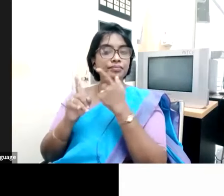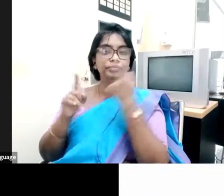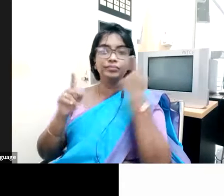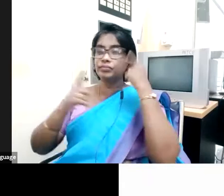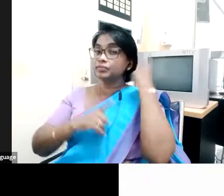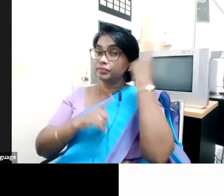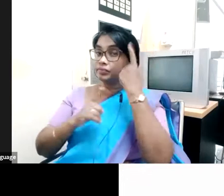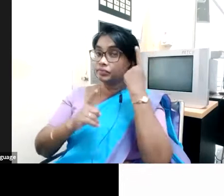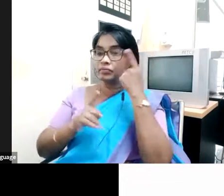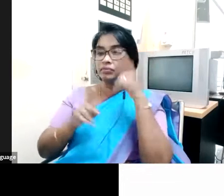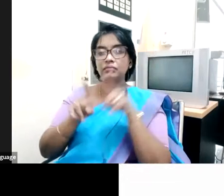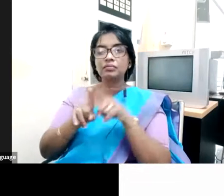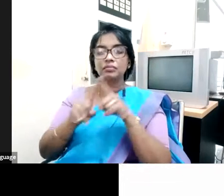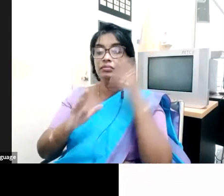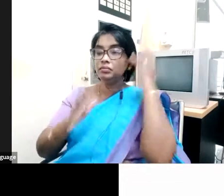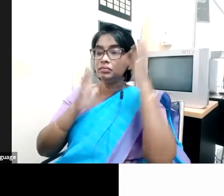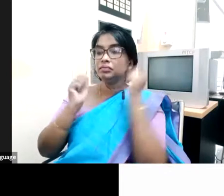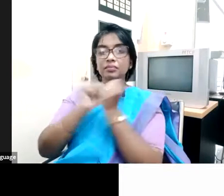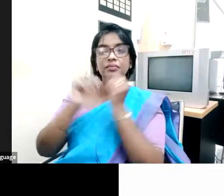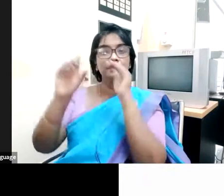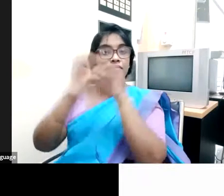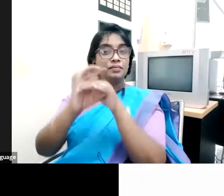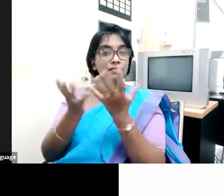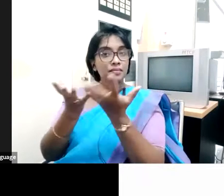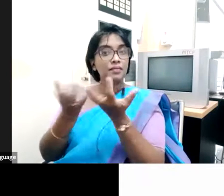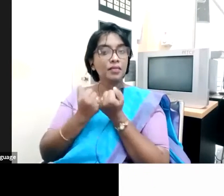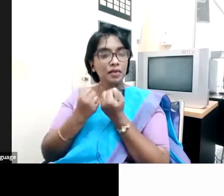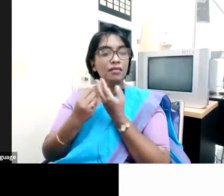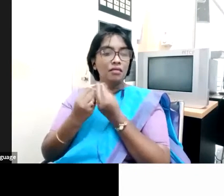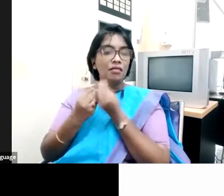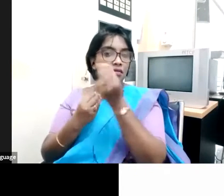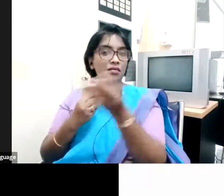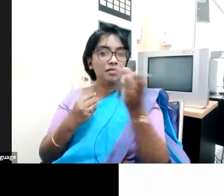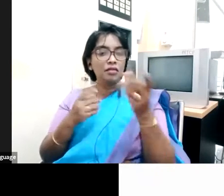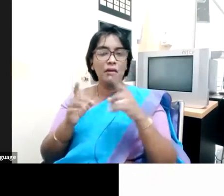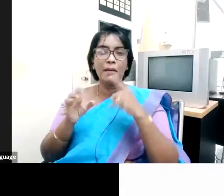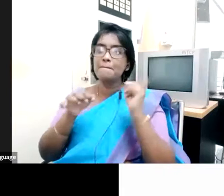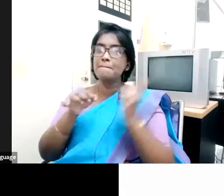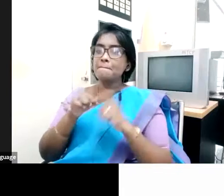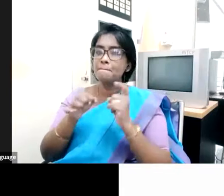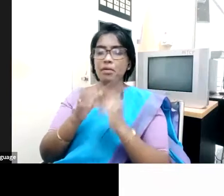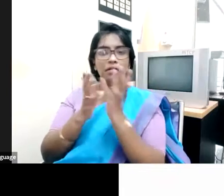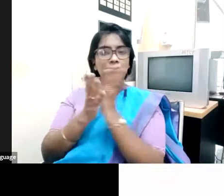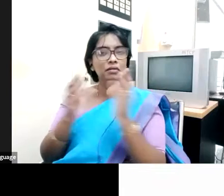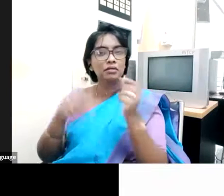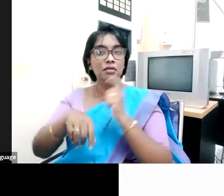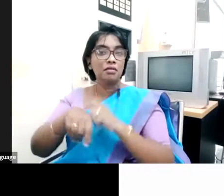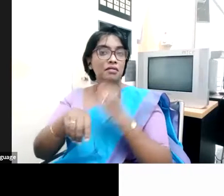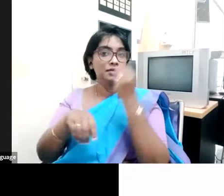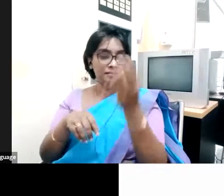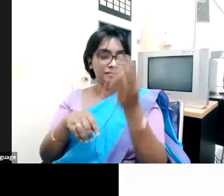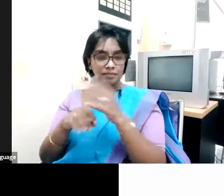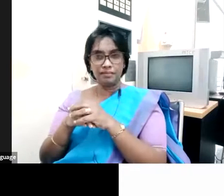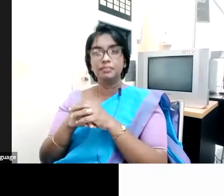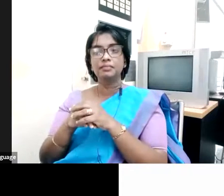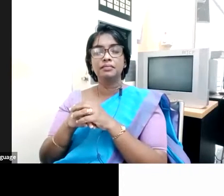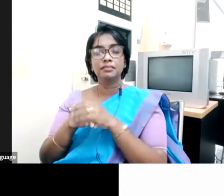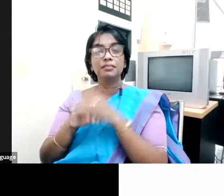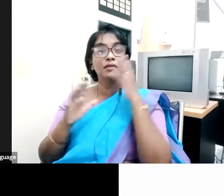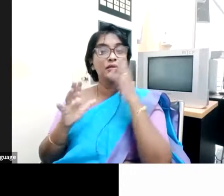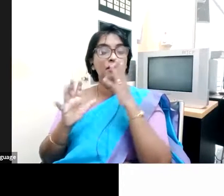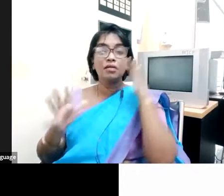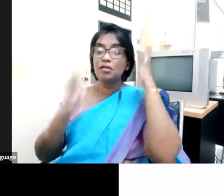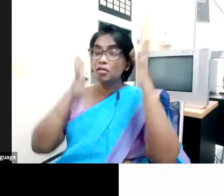find solutions for today's goals and global, I would say global and local issues together with